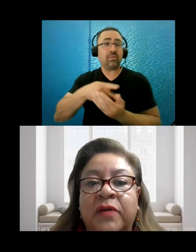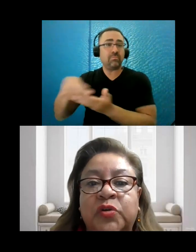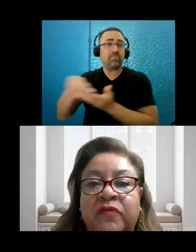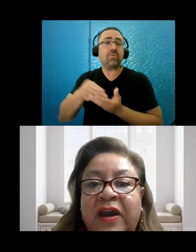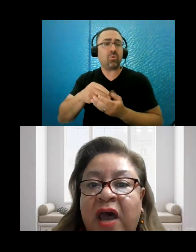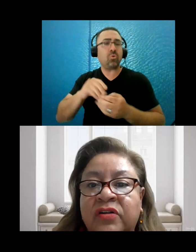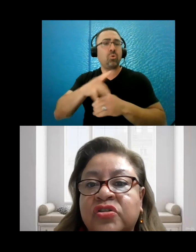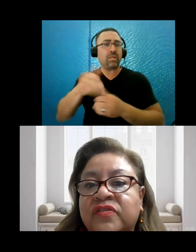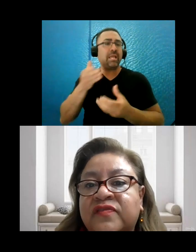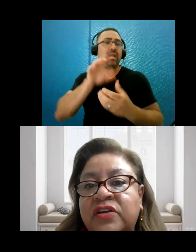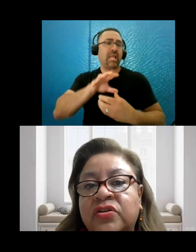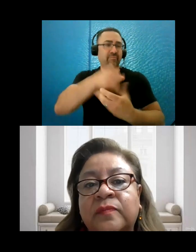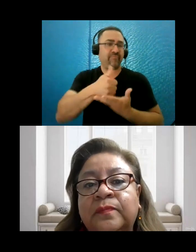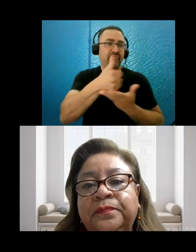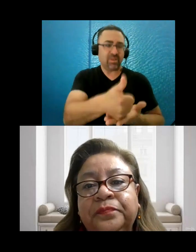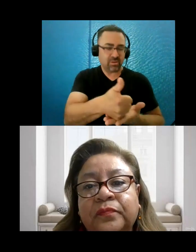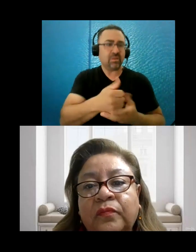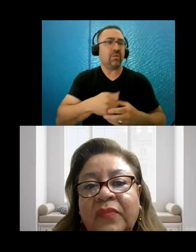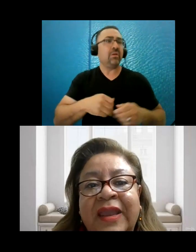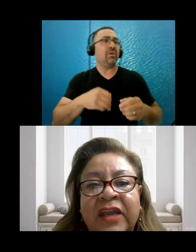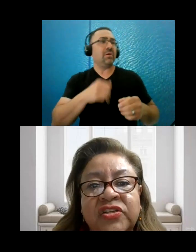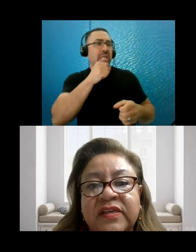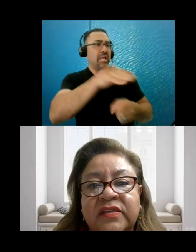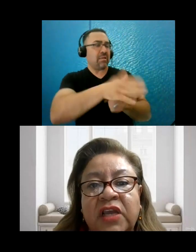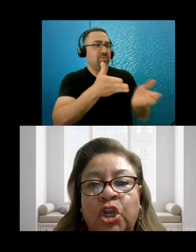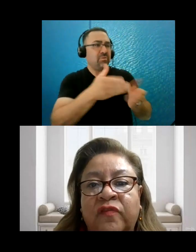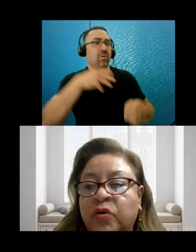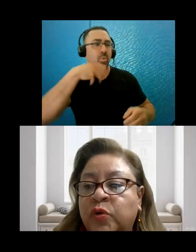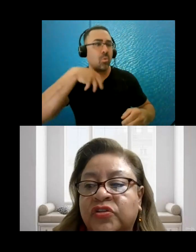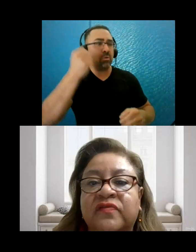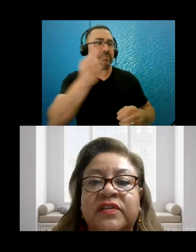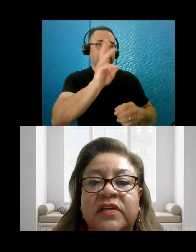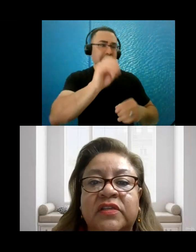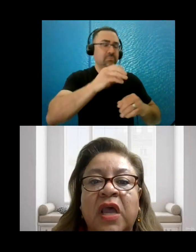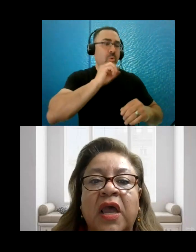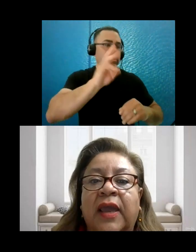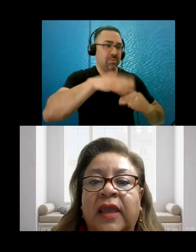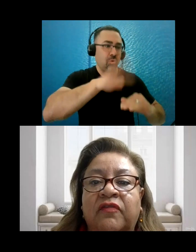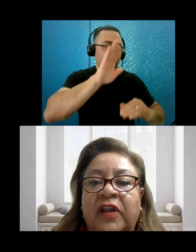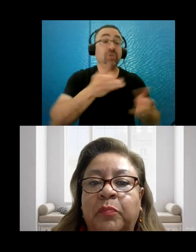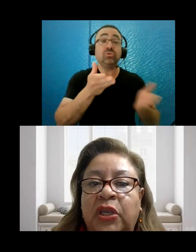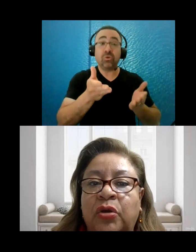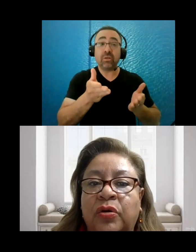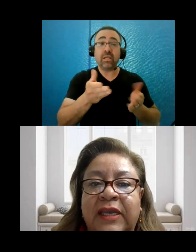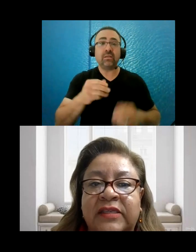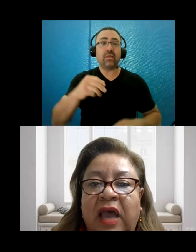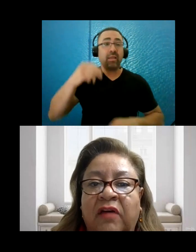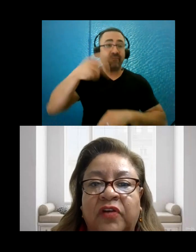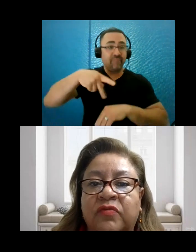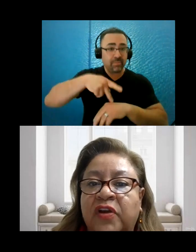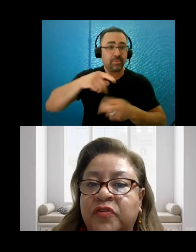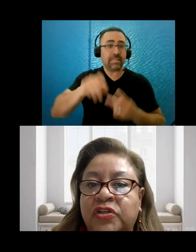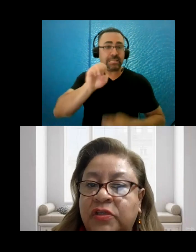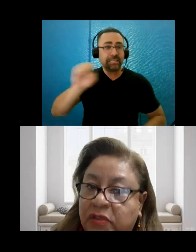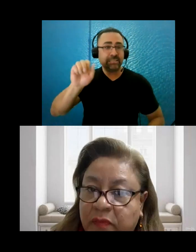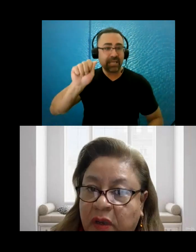intervention program to provide underserved senior ages 60 and over with services in the Filipino, East